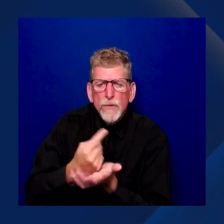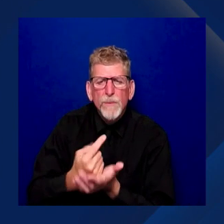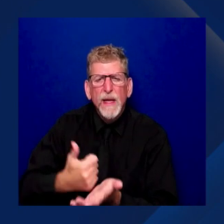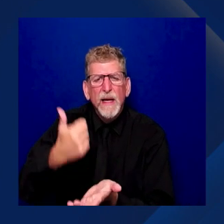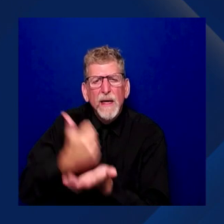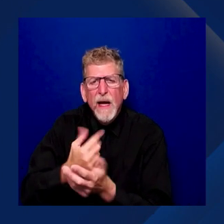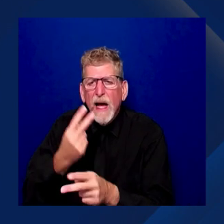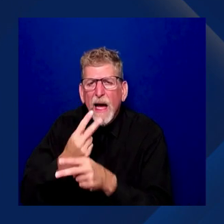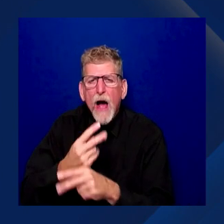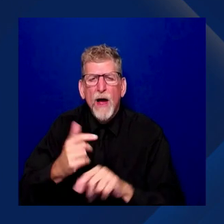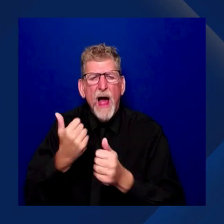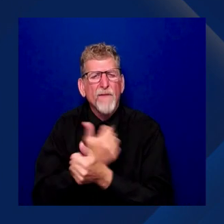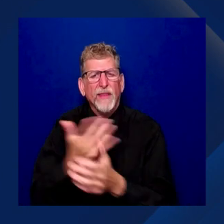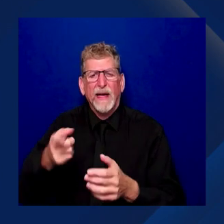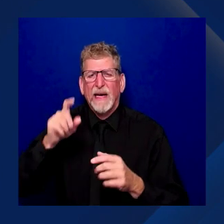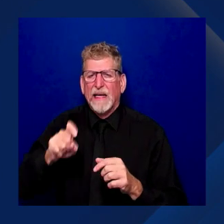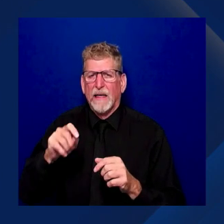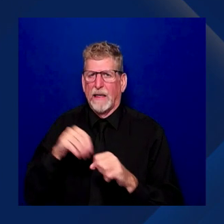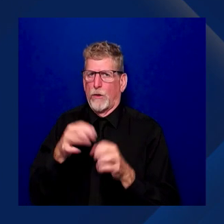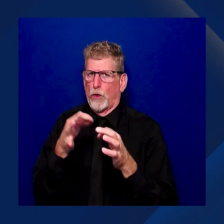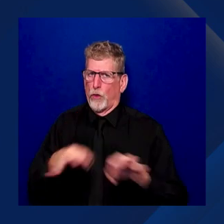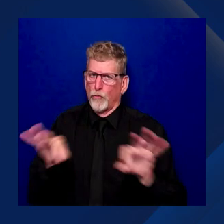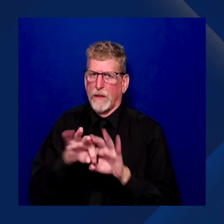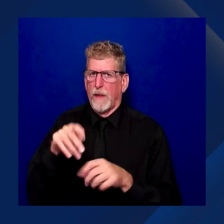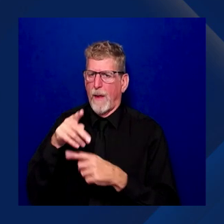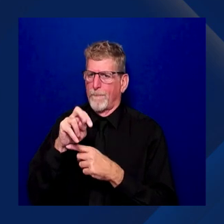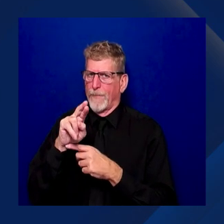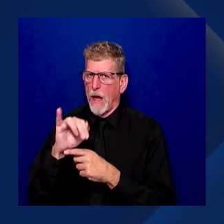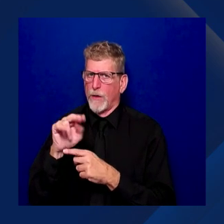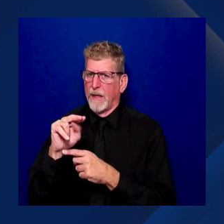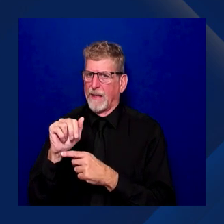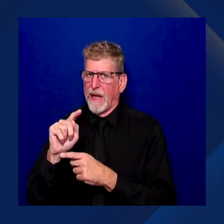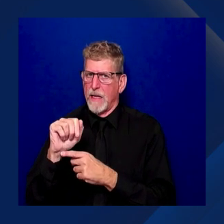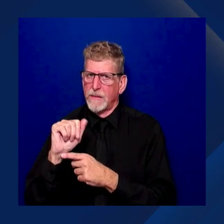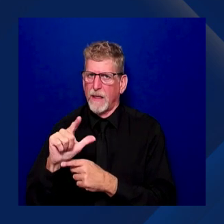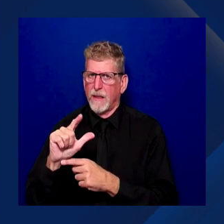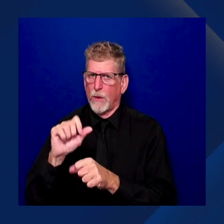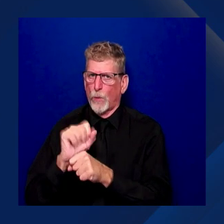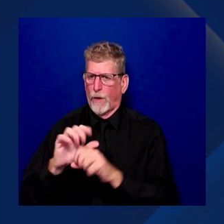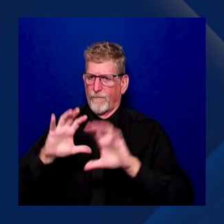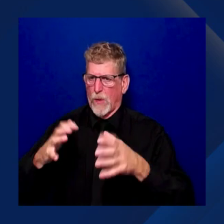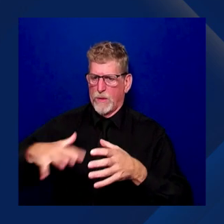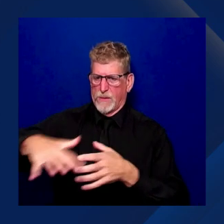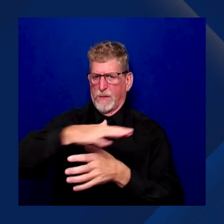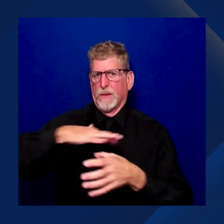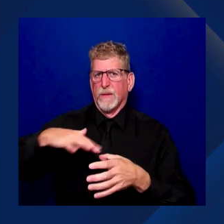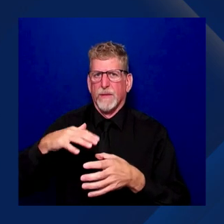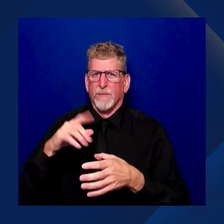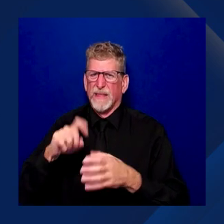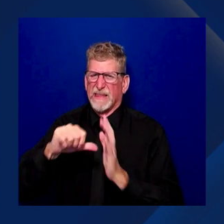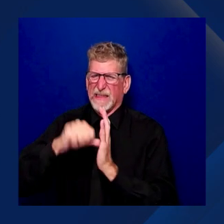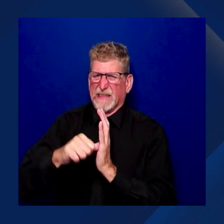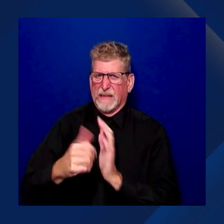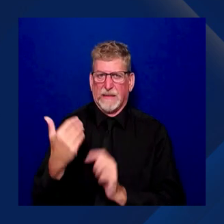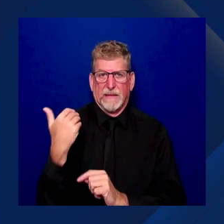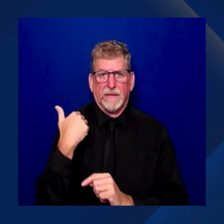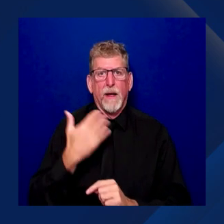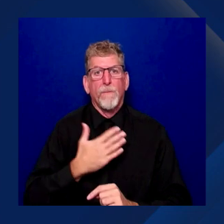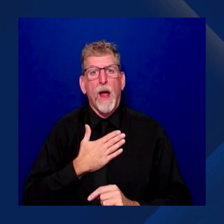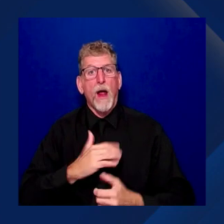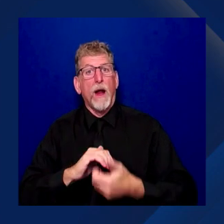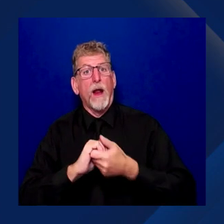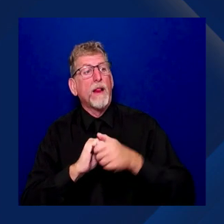workforce investments build on the key provisions highlighted by my colleagues to comprehensively address